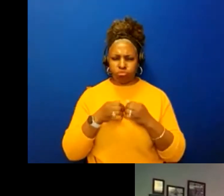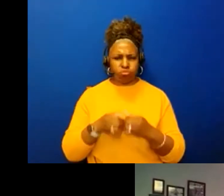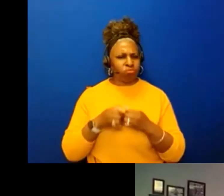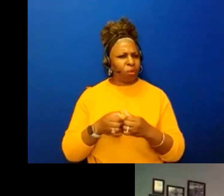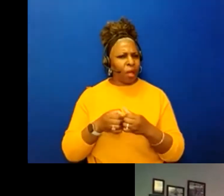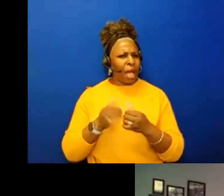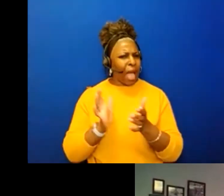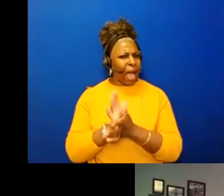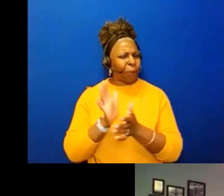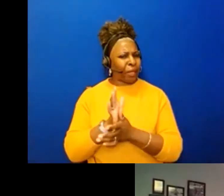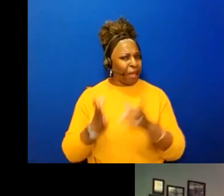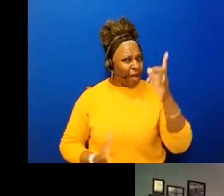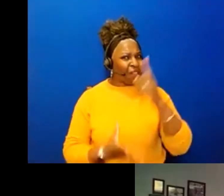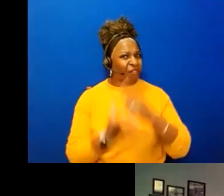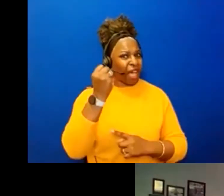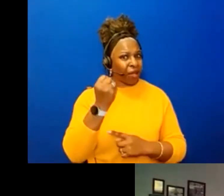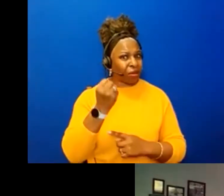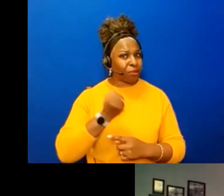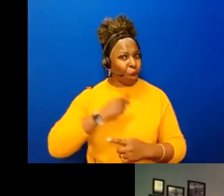hopefully give other people the opportunity.